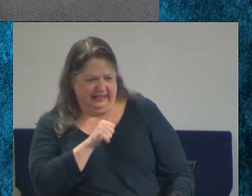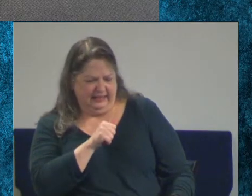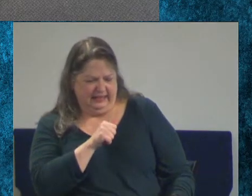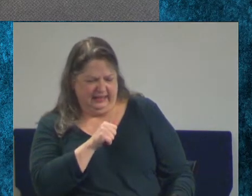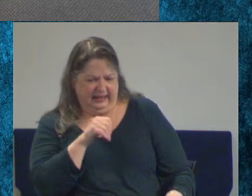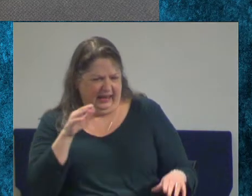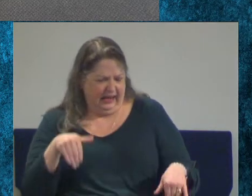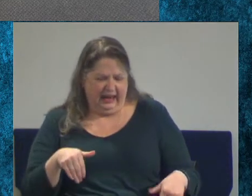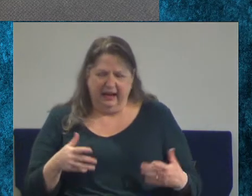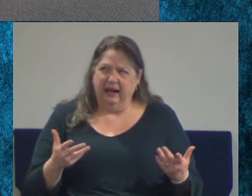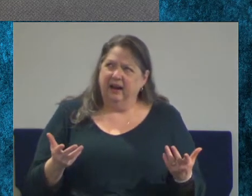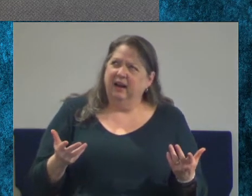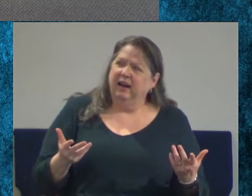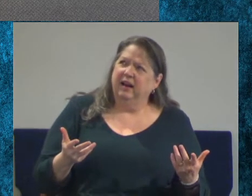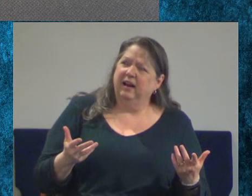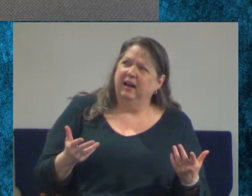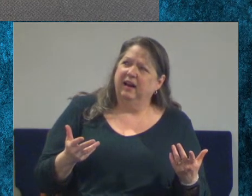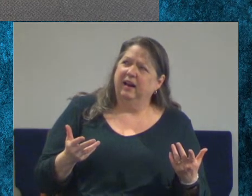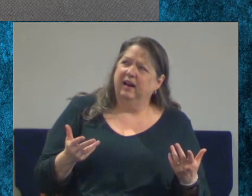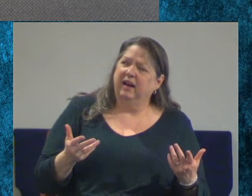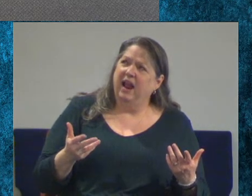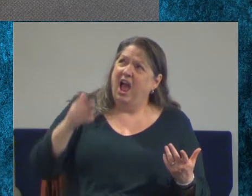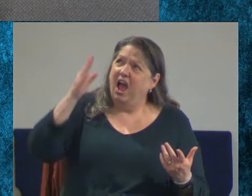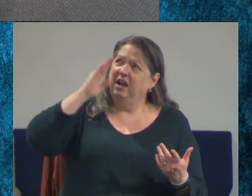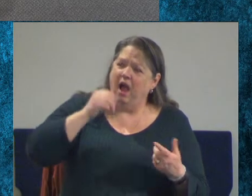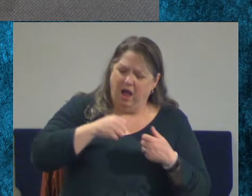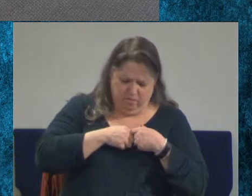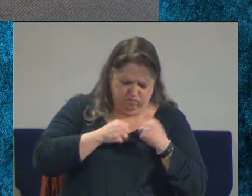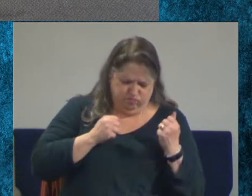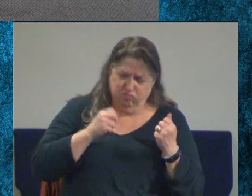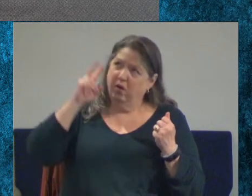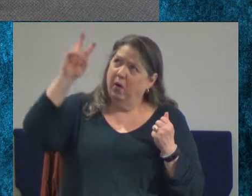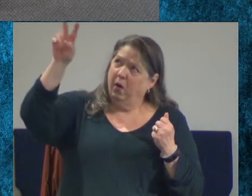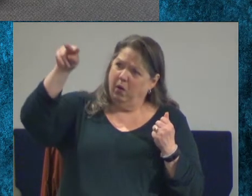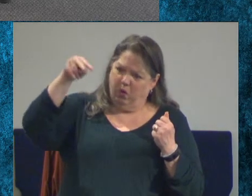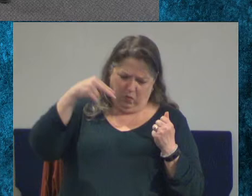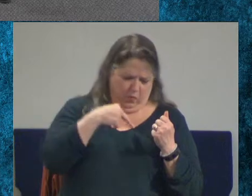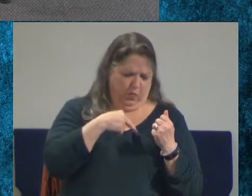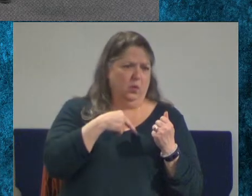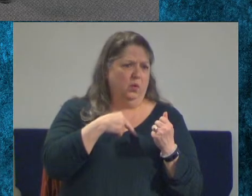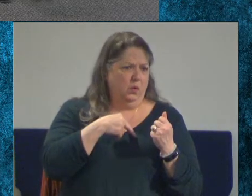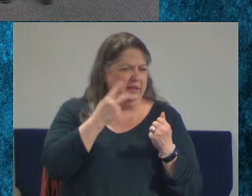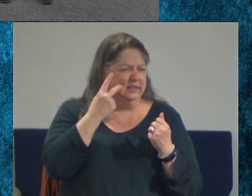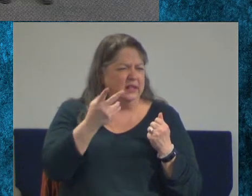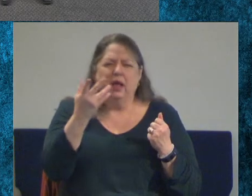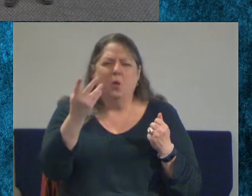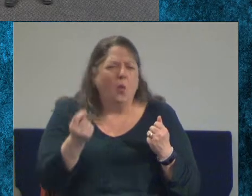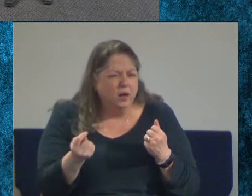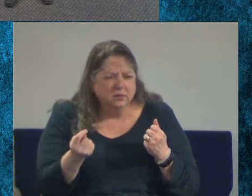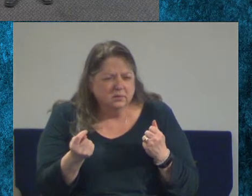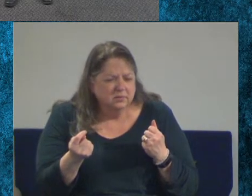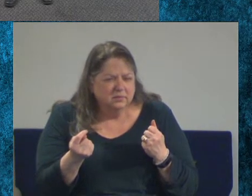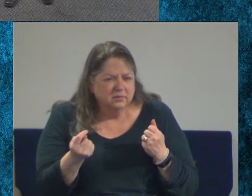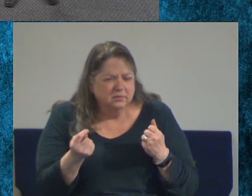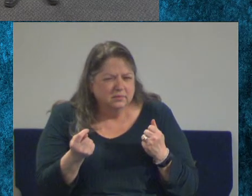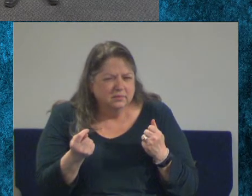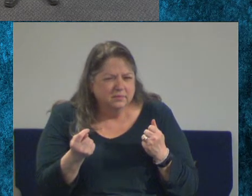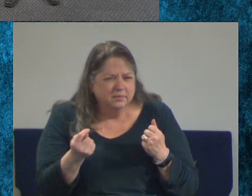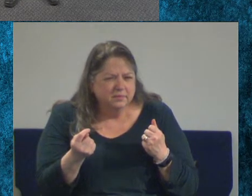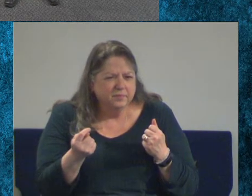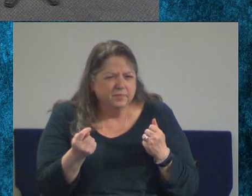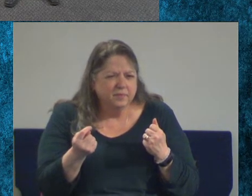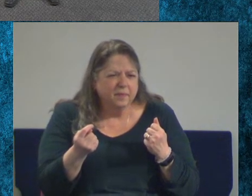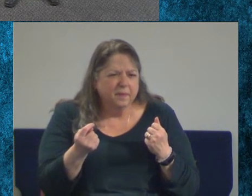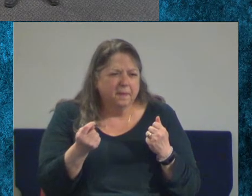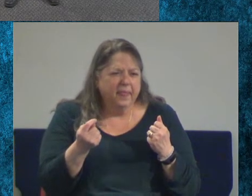sinners, or how we see ourselves when we mess up, then guess what? We're going to do what we think we're, what we